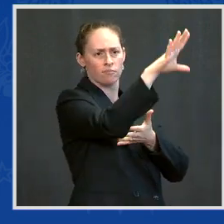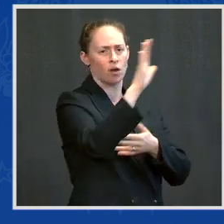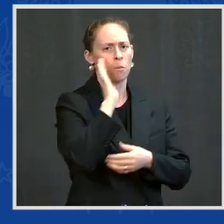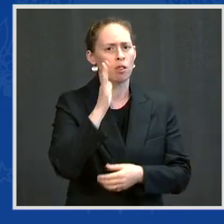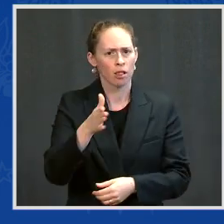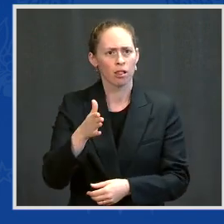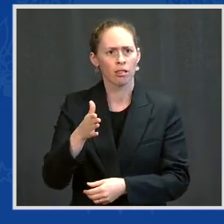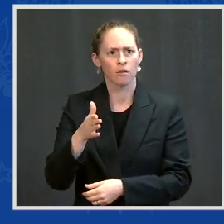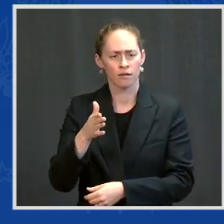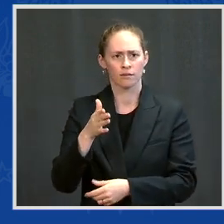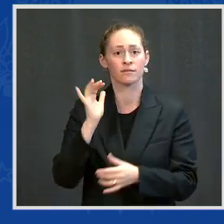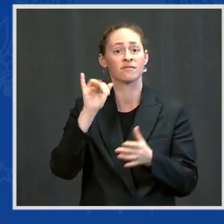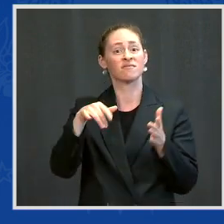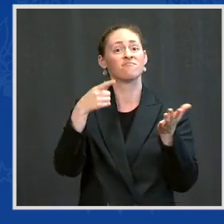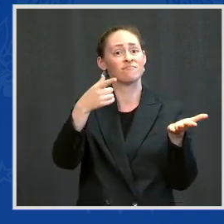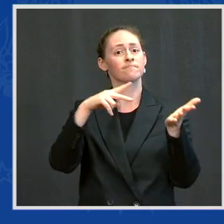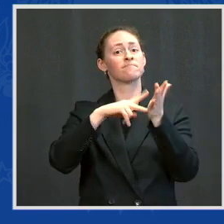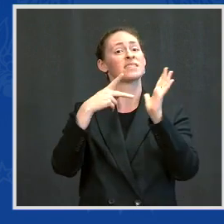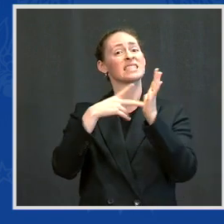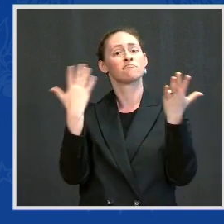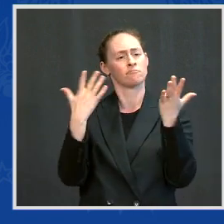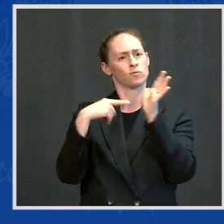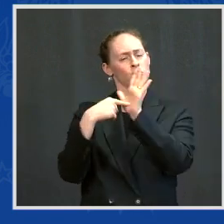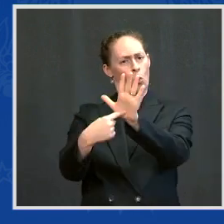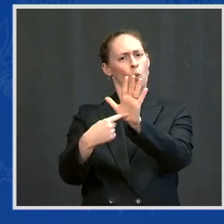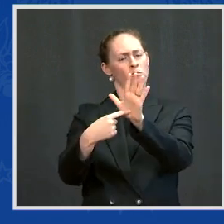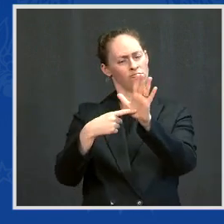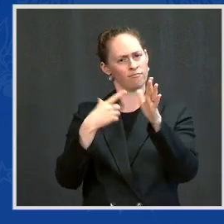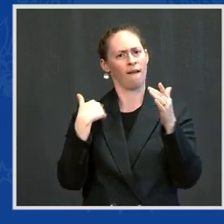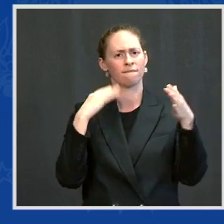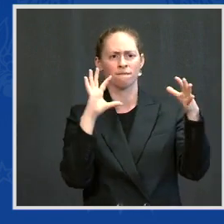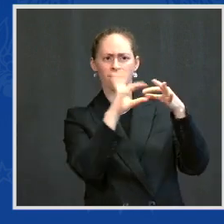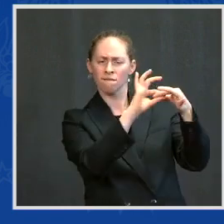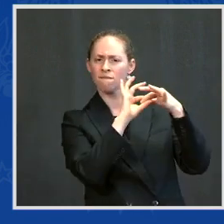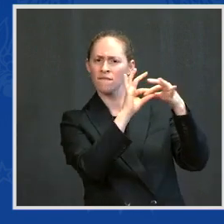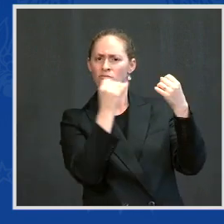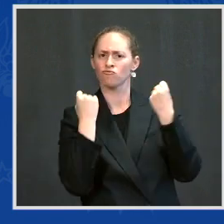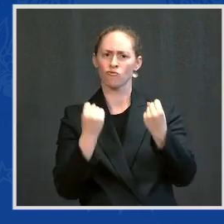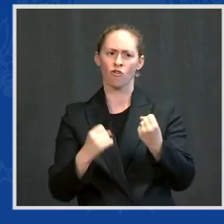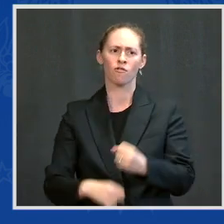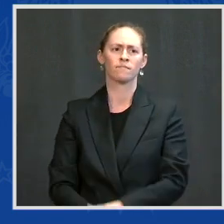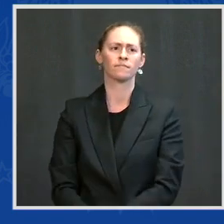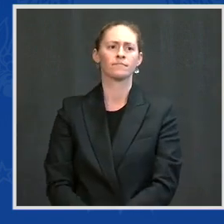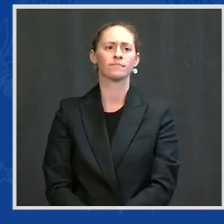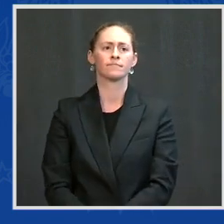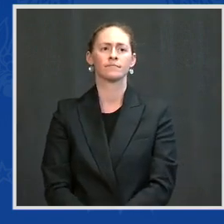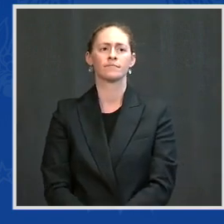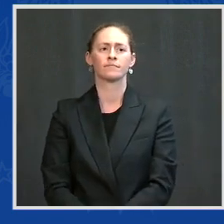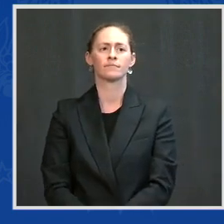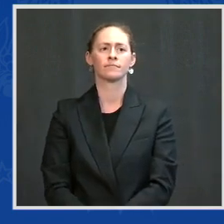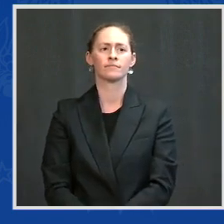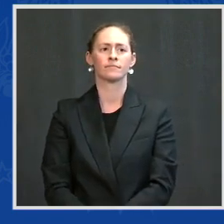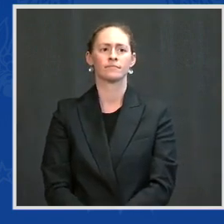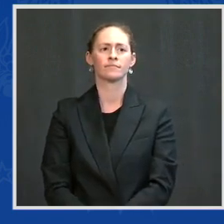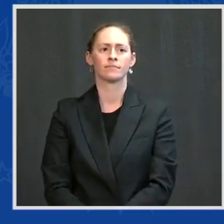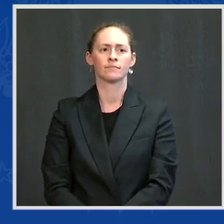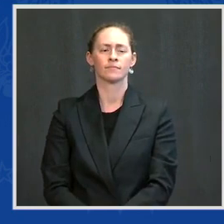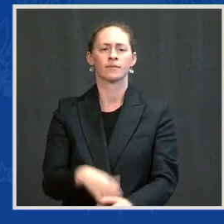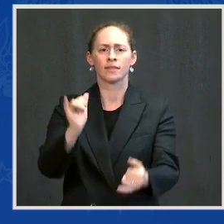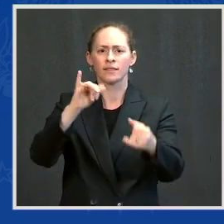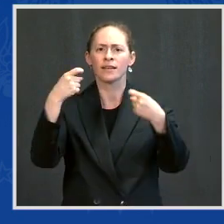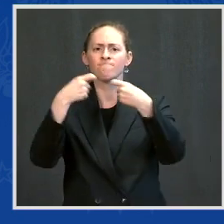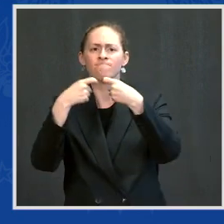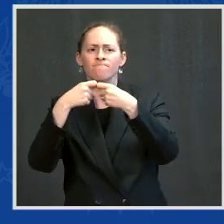health in a meaningful measure. Second, from semiconductors, EV batteries, pharmaceuticals to other